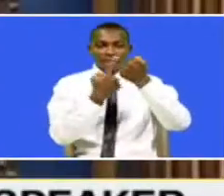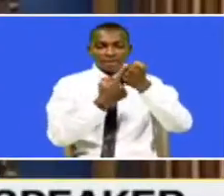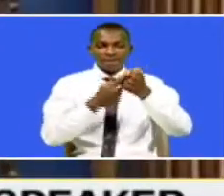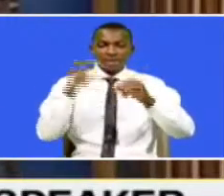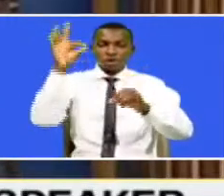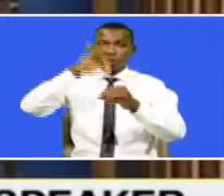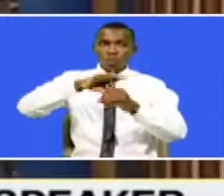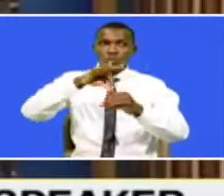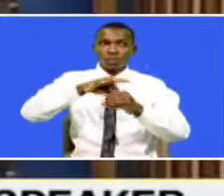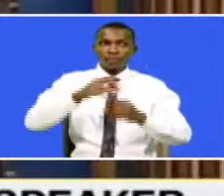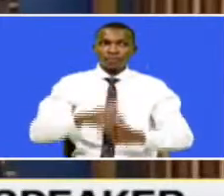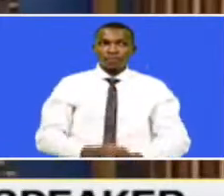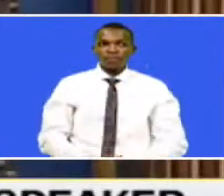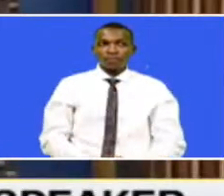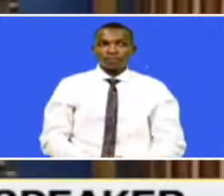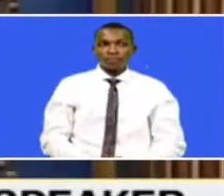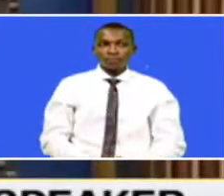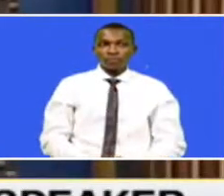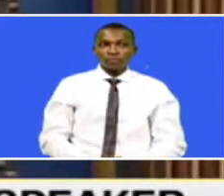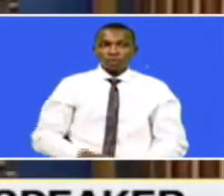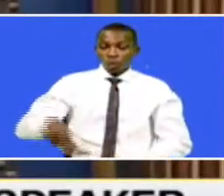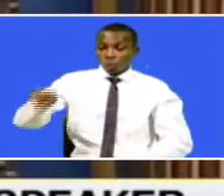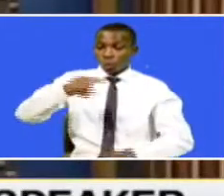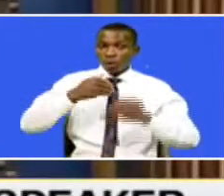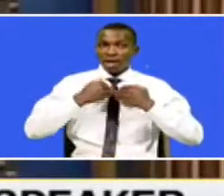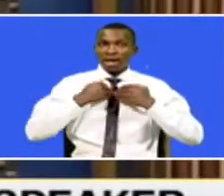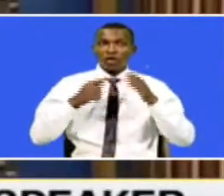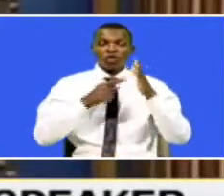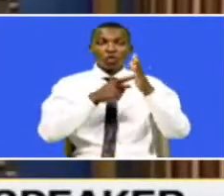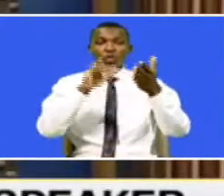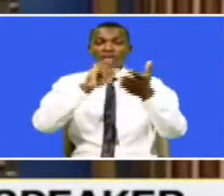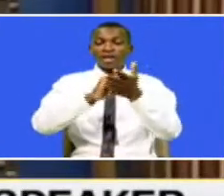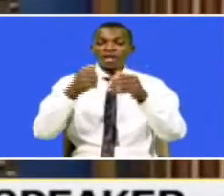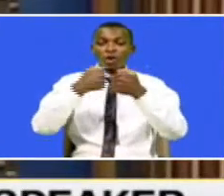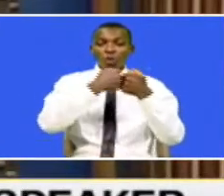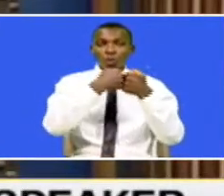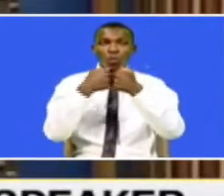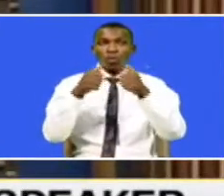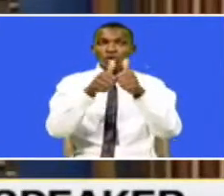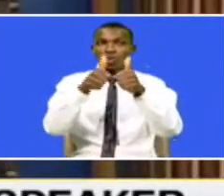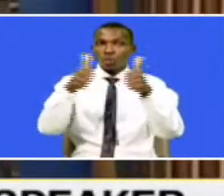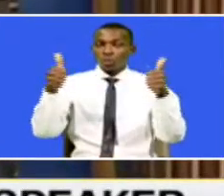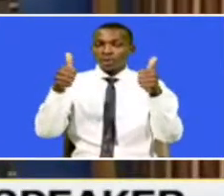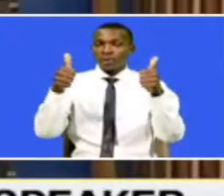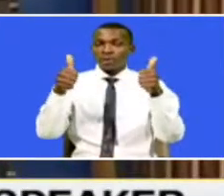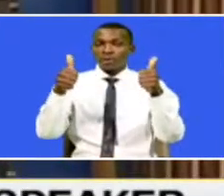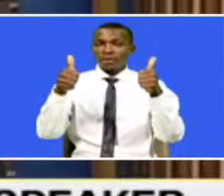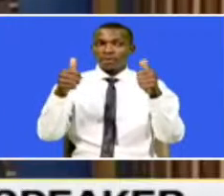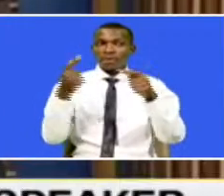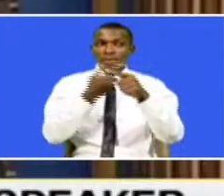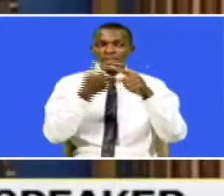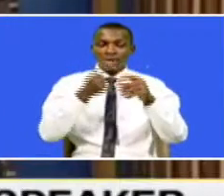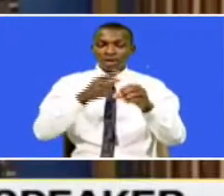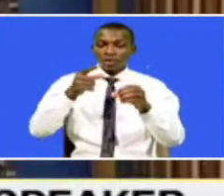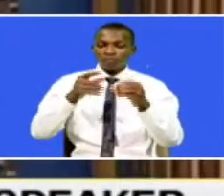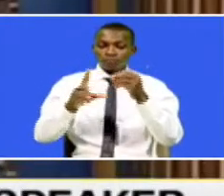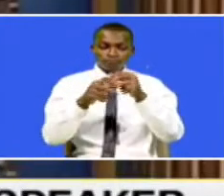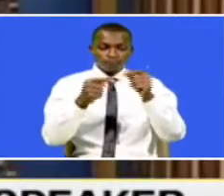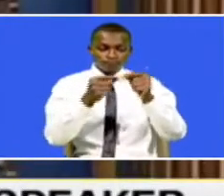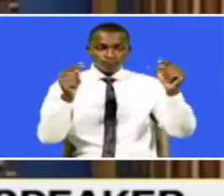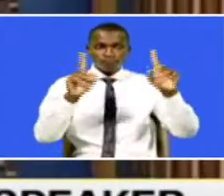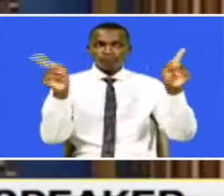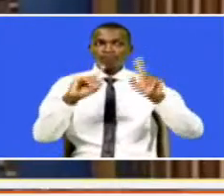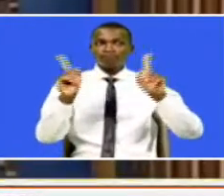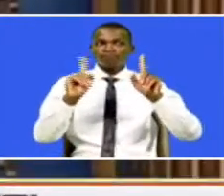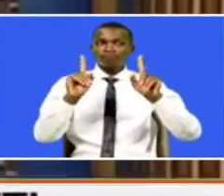have ably demonstrated that we can compete democratically and without rancor in a dignified race.